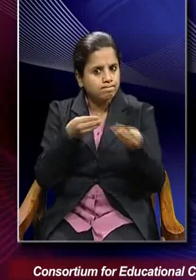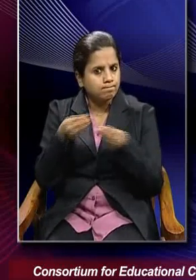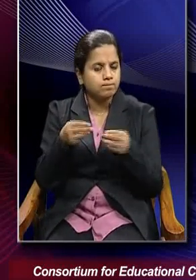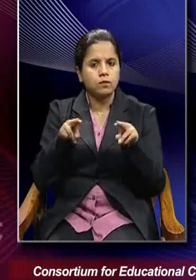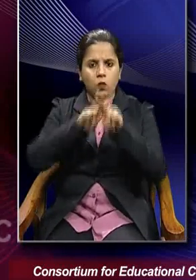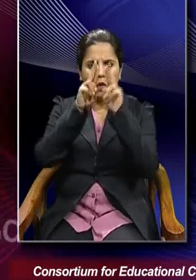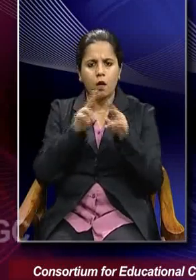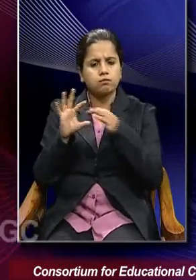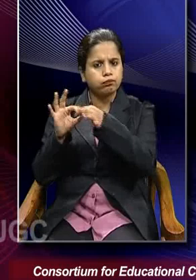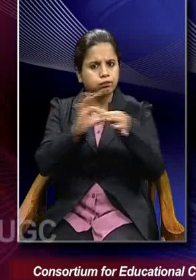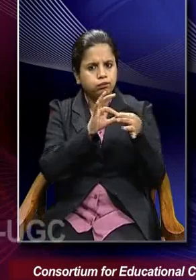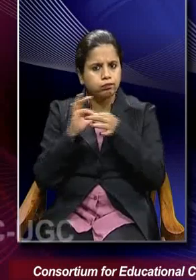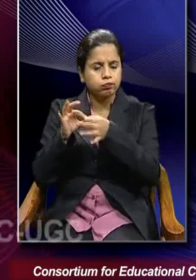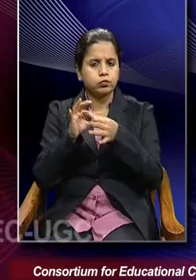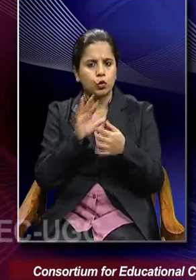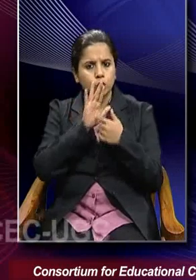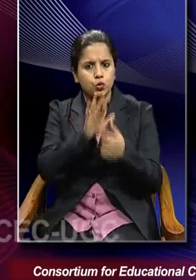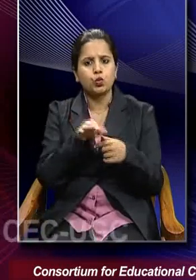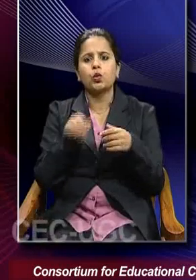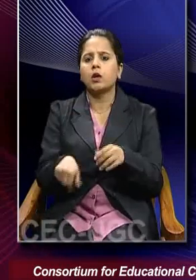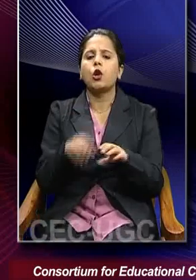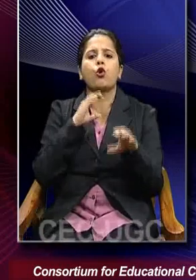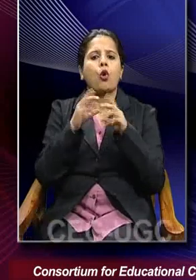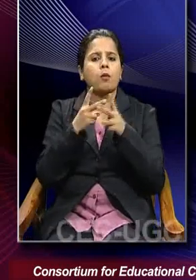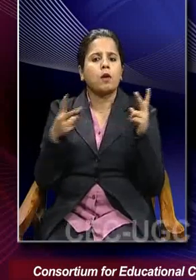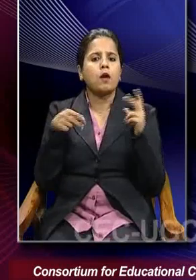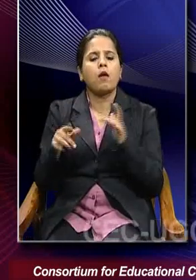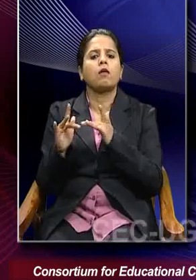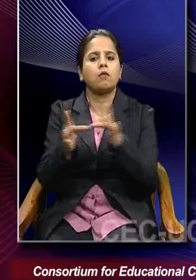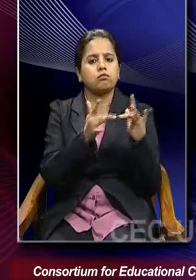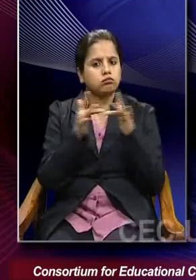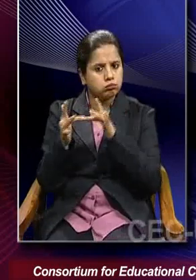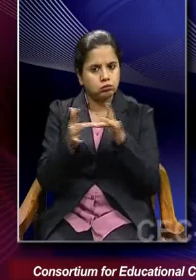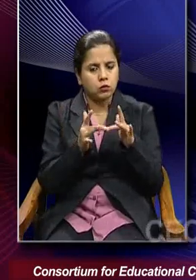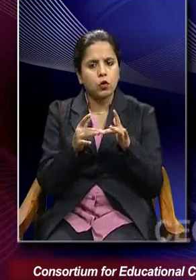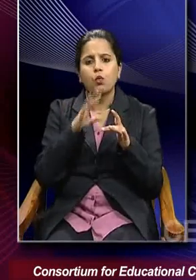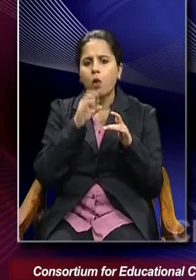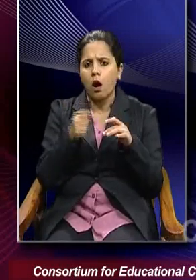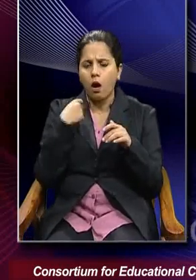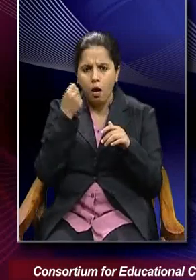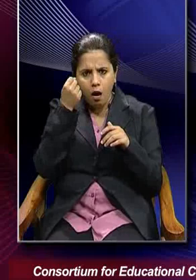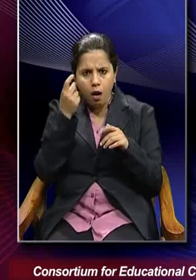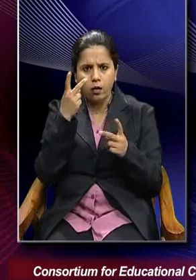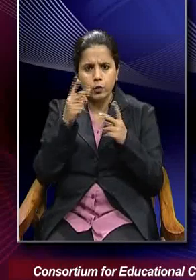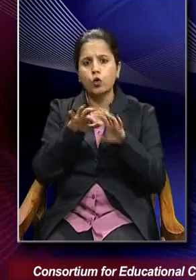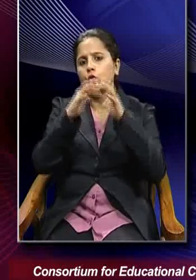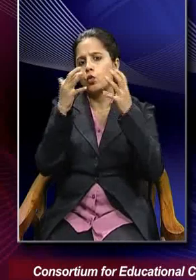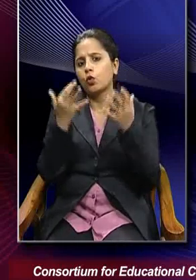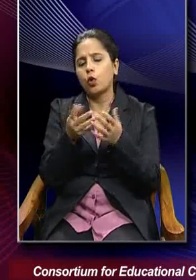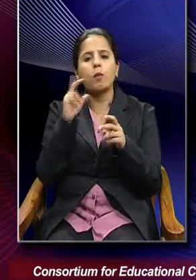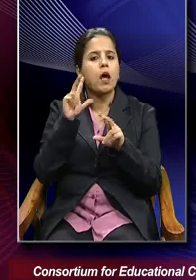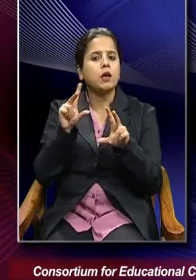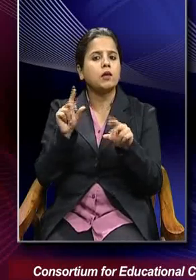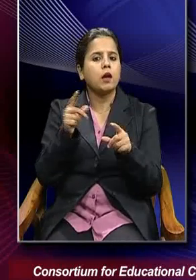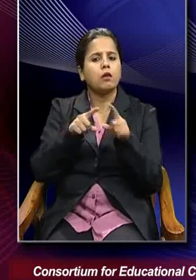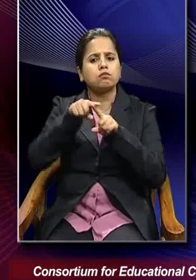international connectivity in communications network, to allocate global radio